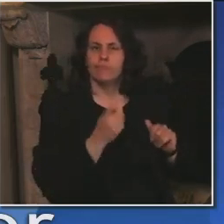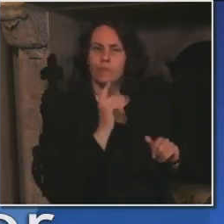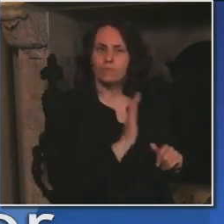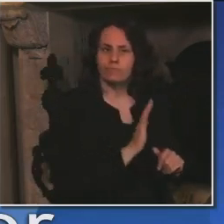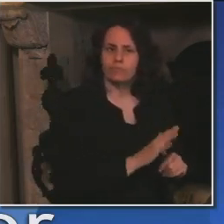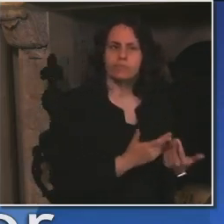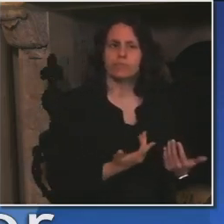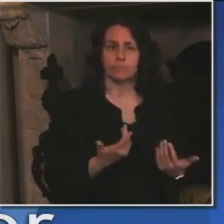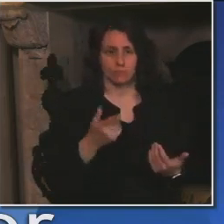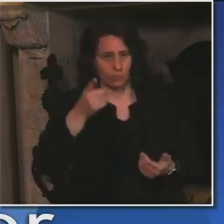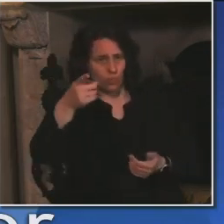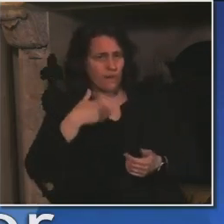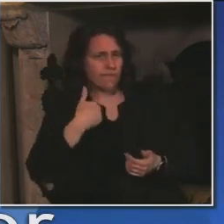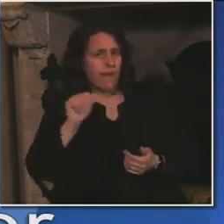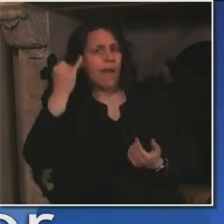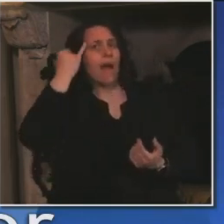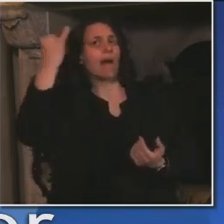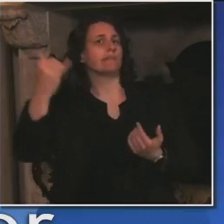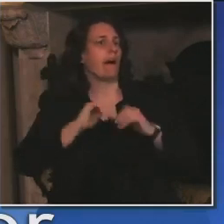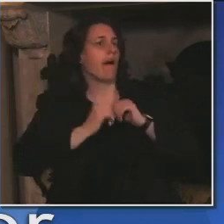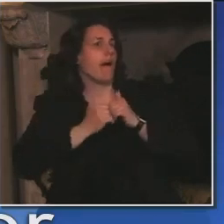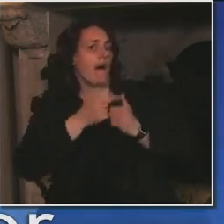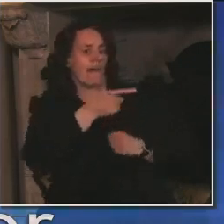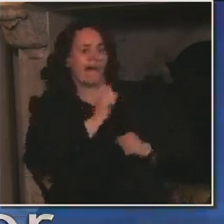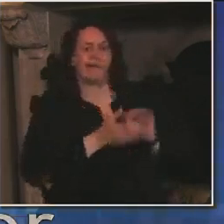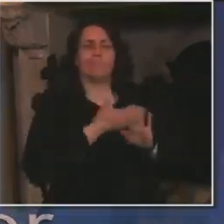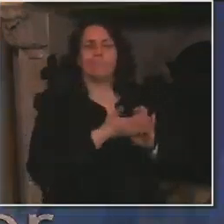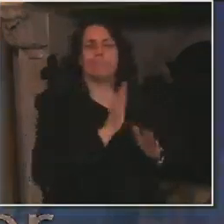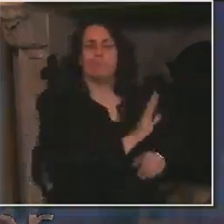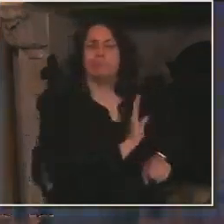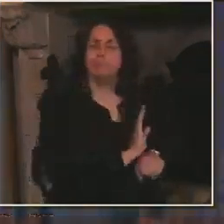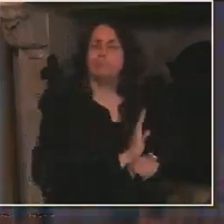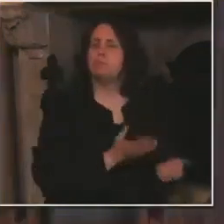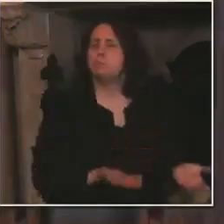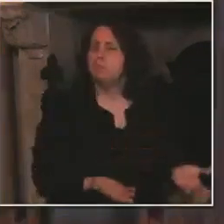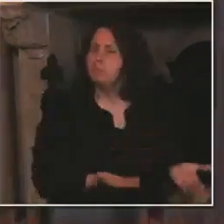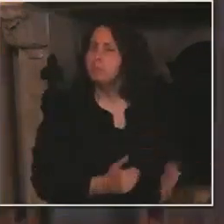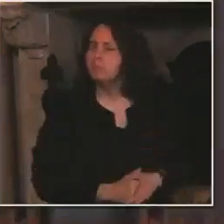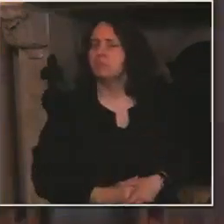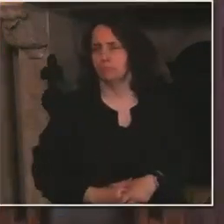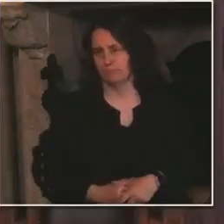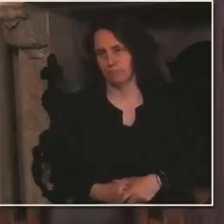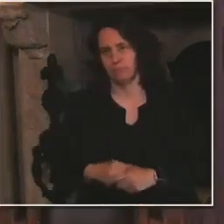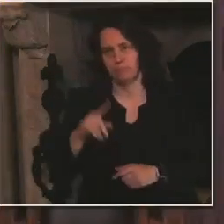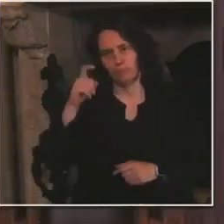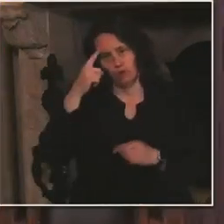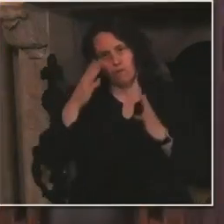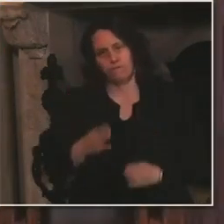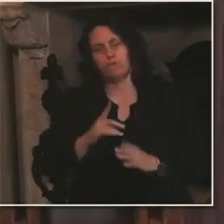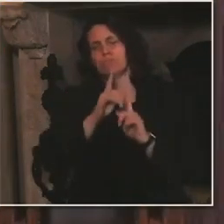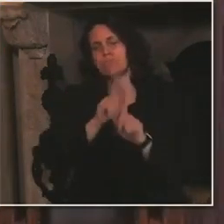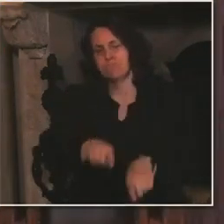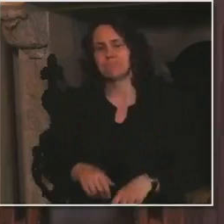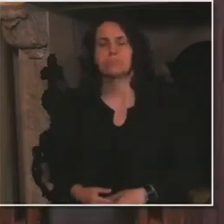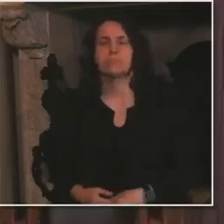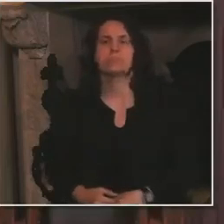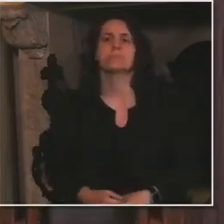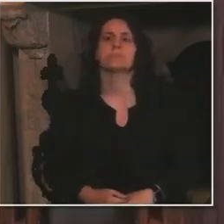with them on those types of openings? Sure. And there's organizations all across the state,